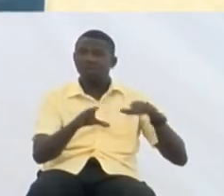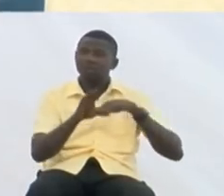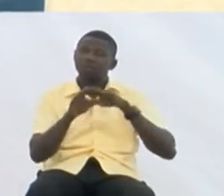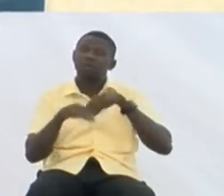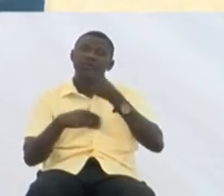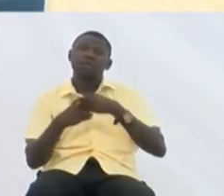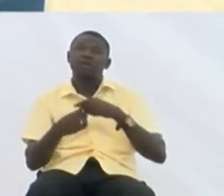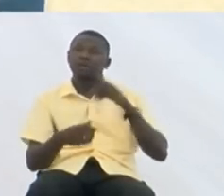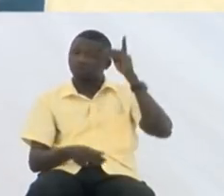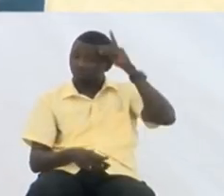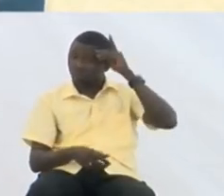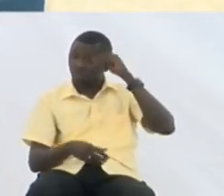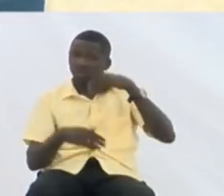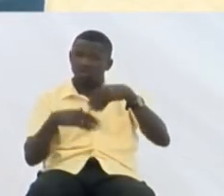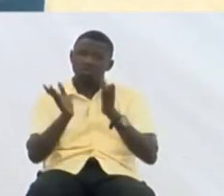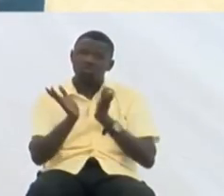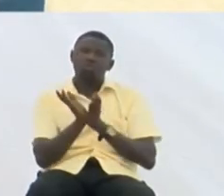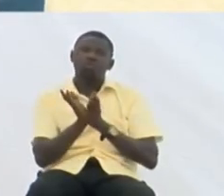party.